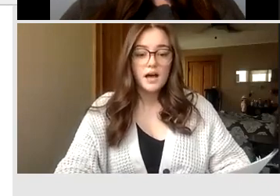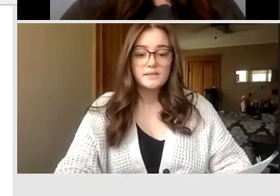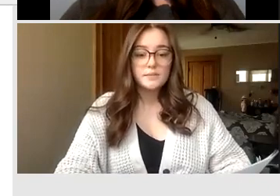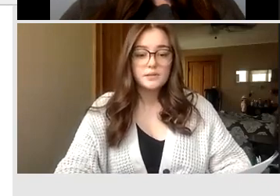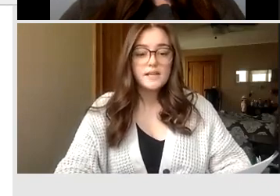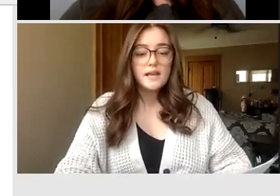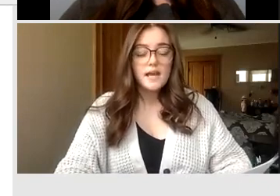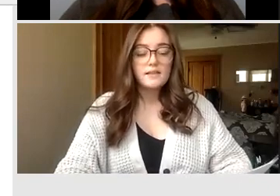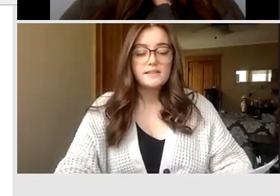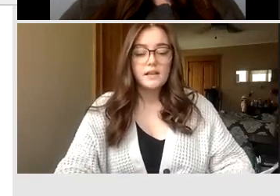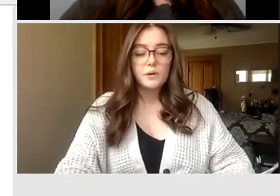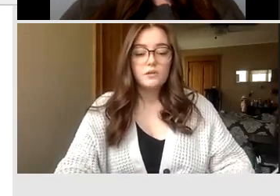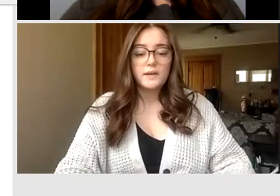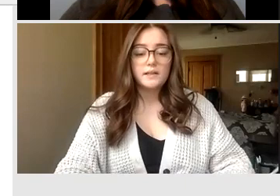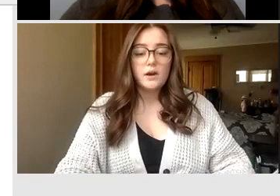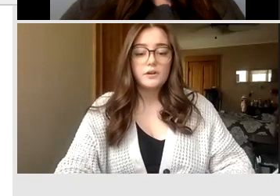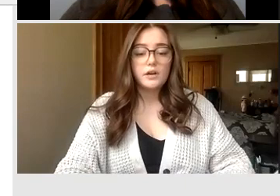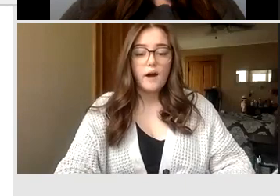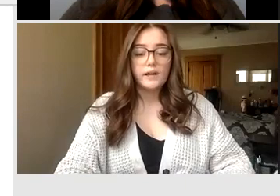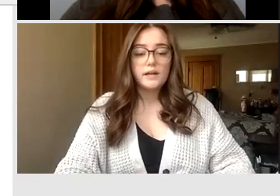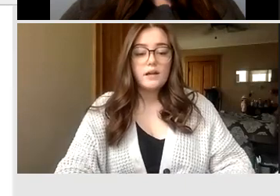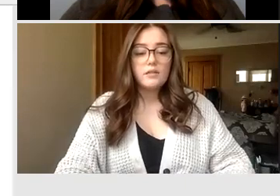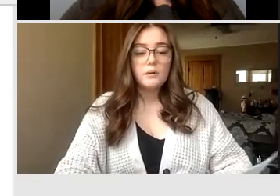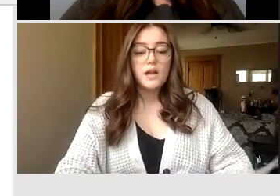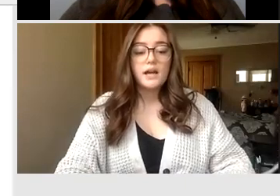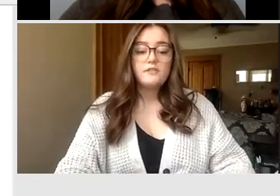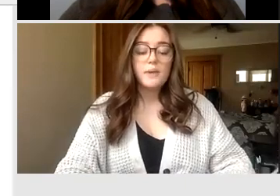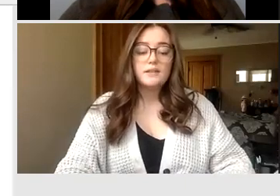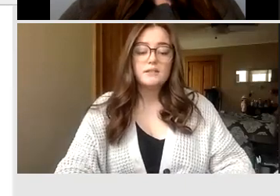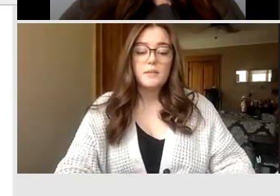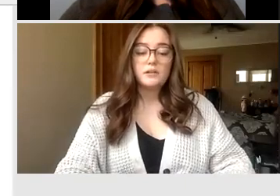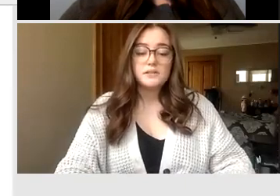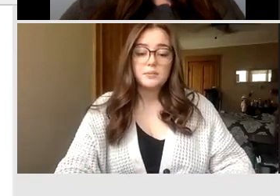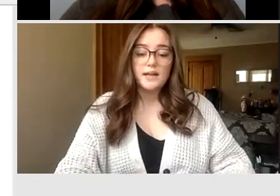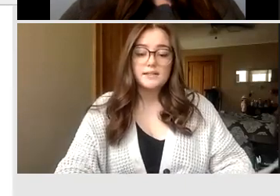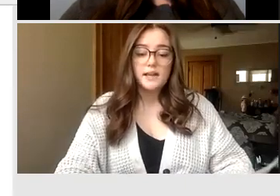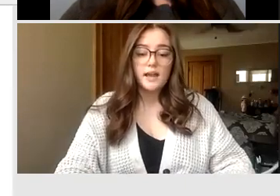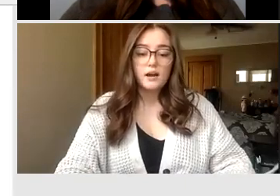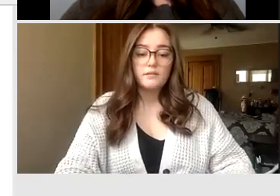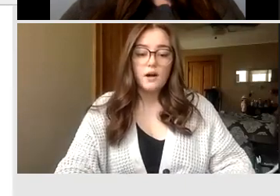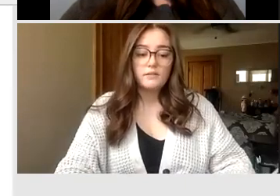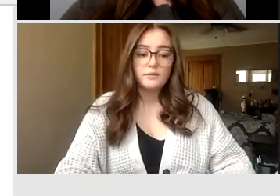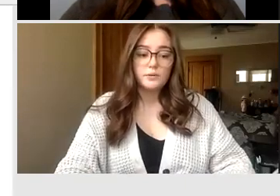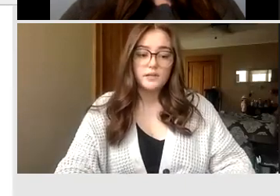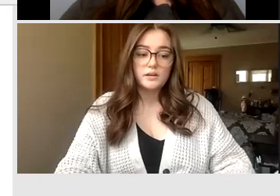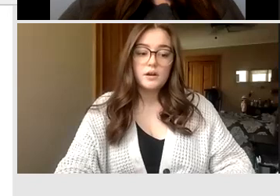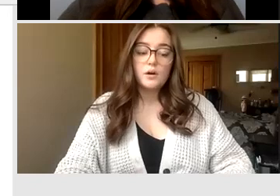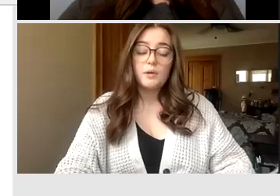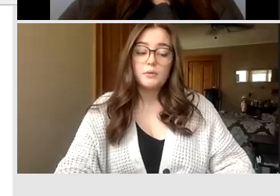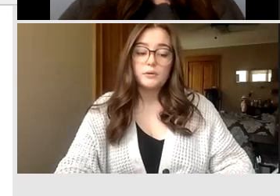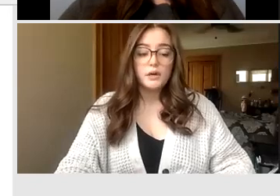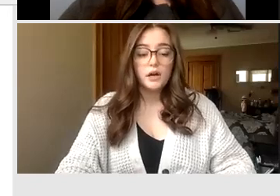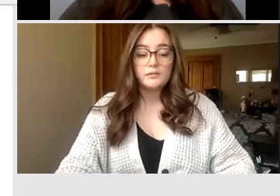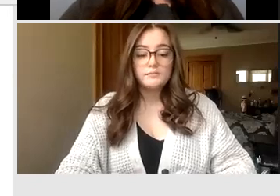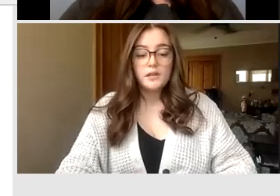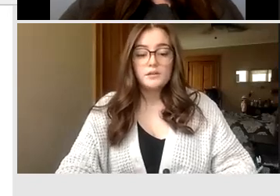The hospitals in the city were quickly overcrowded. There were not enough beds or medical supplies to take care of all of the wounded or